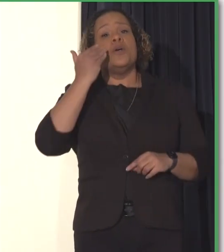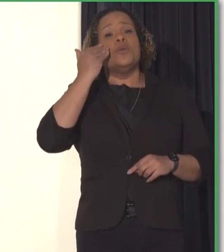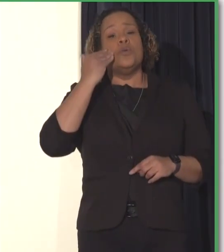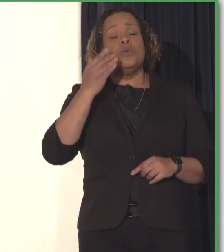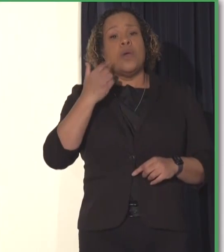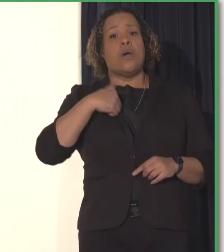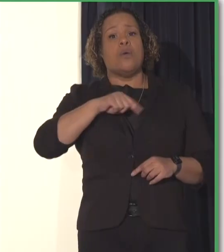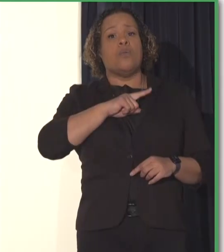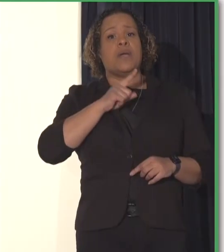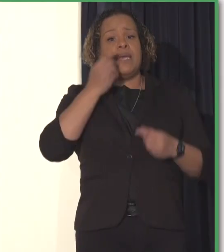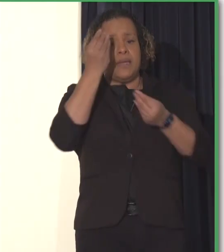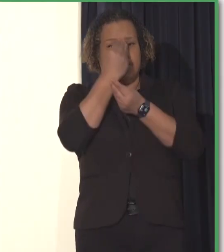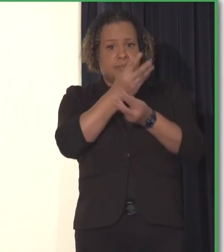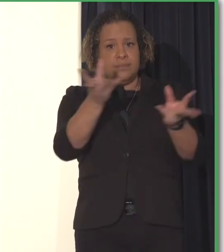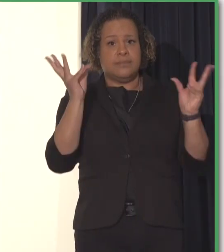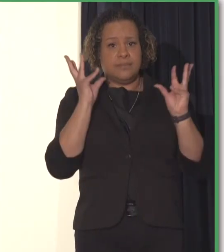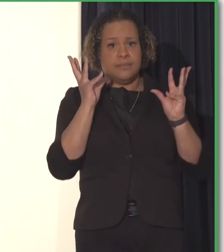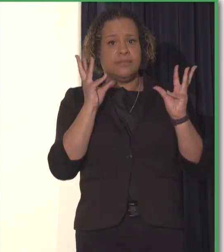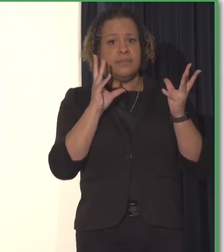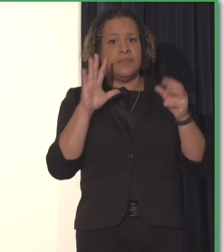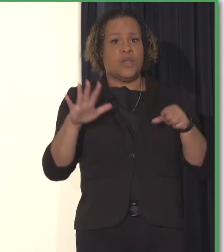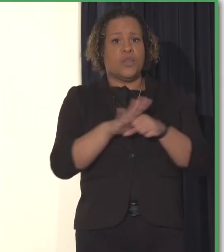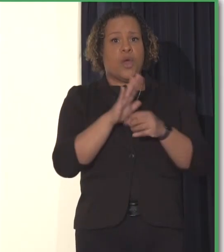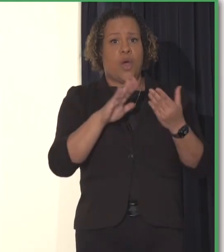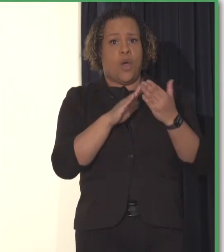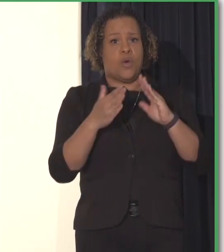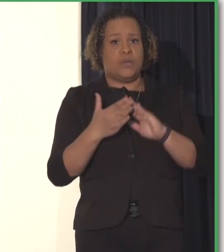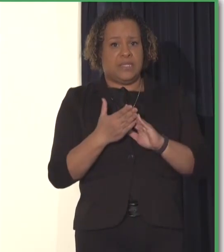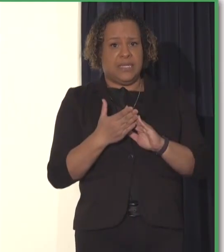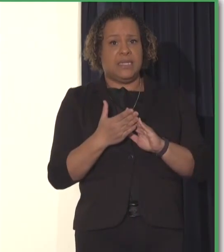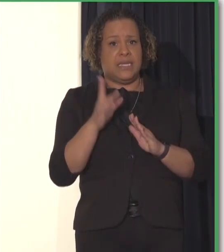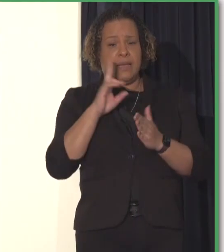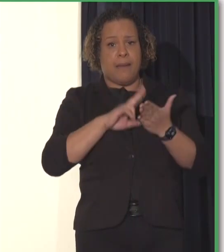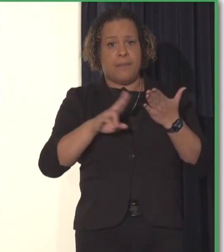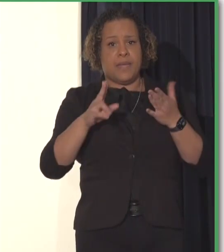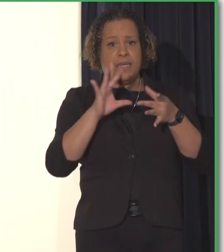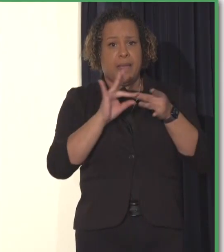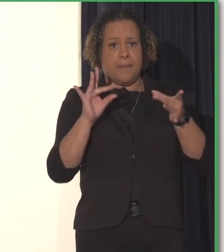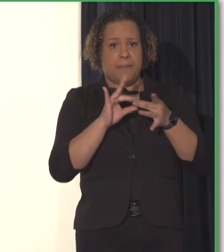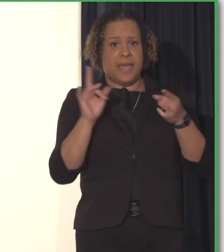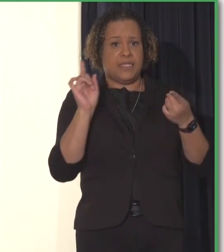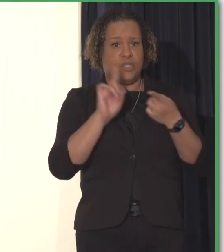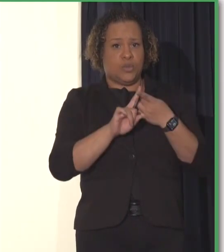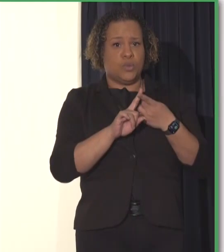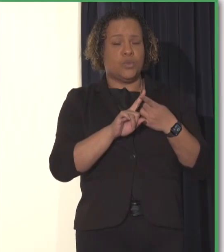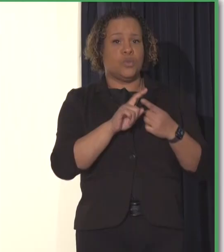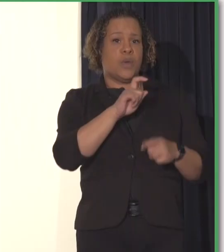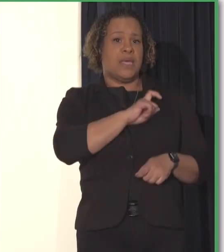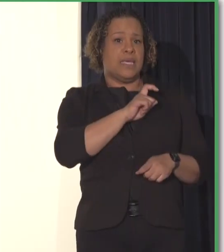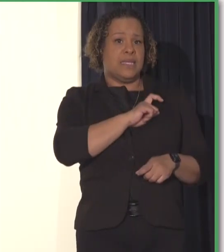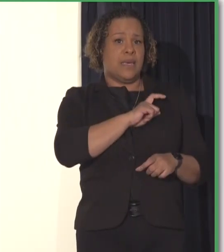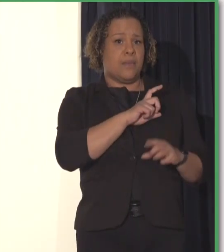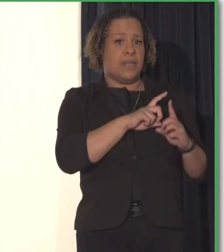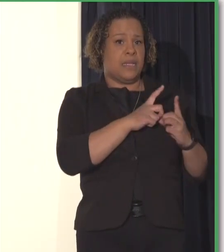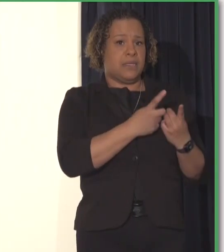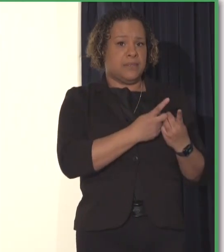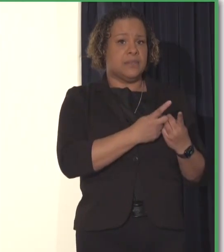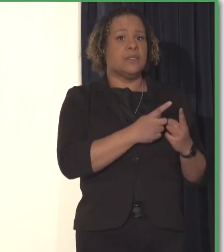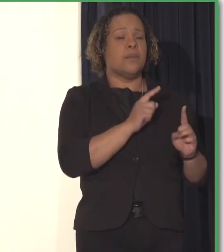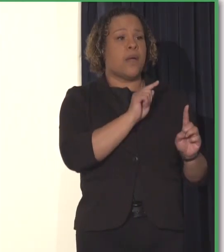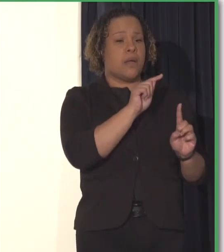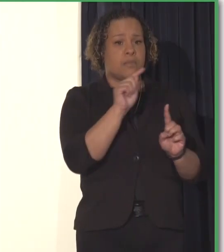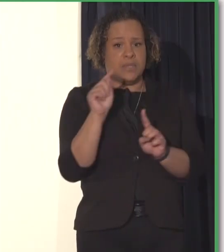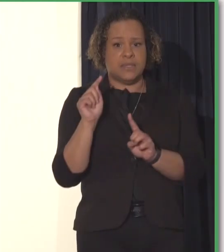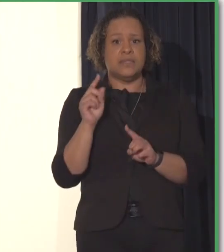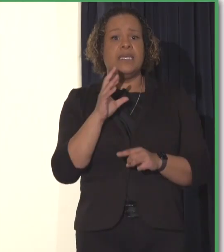out citywide in the administrative message to all our police precincts and actually out on the news that anyone needing